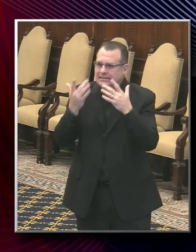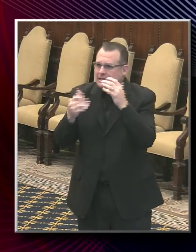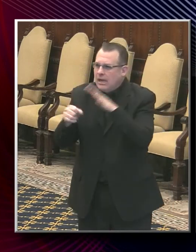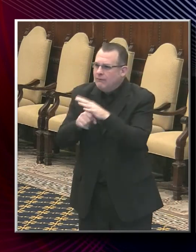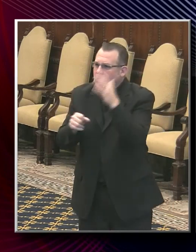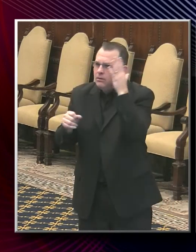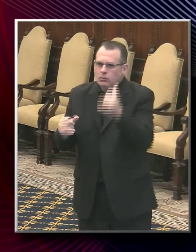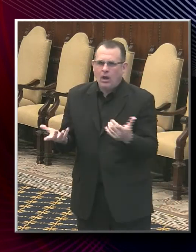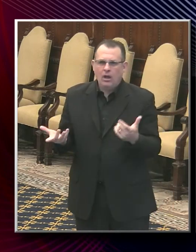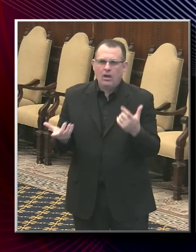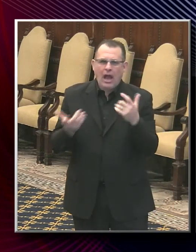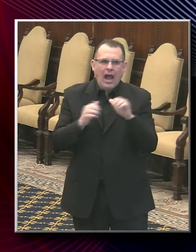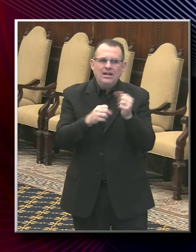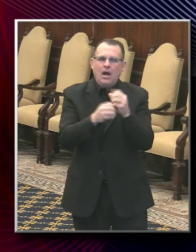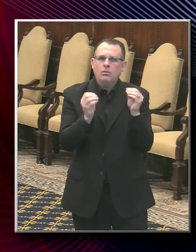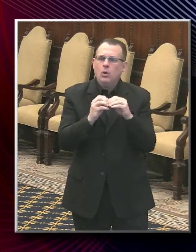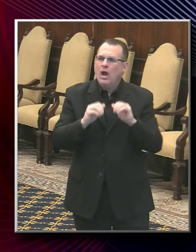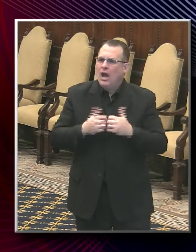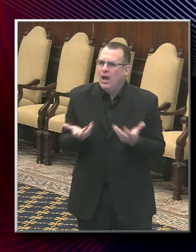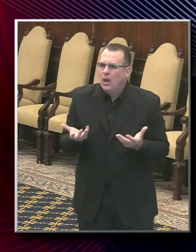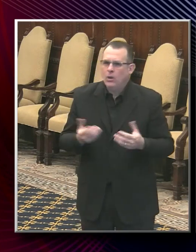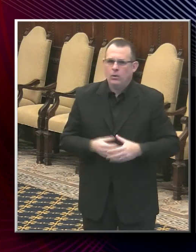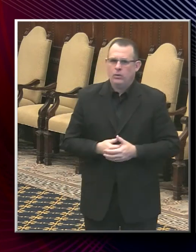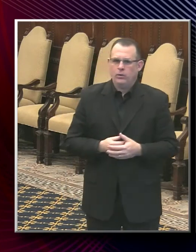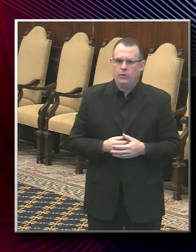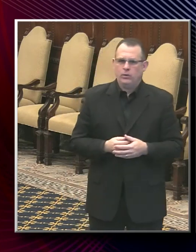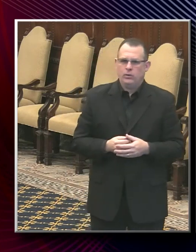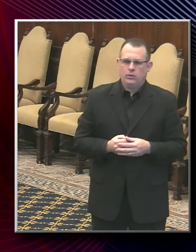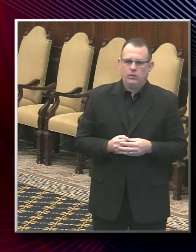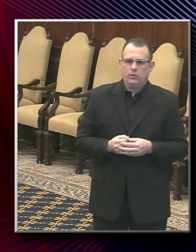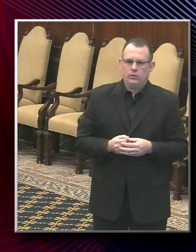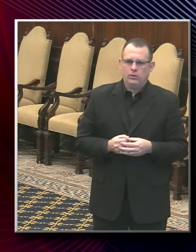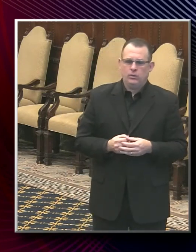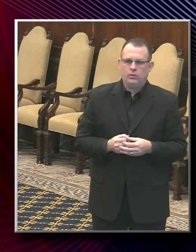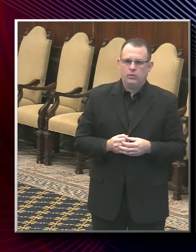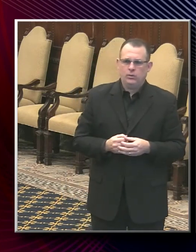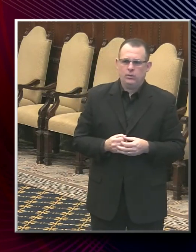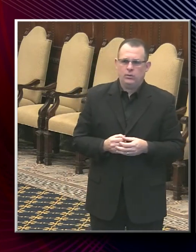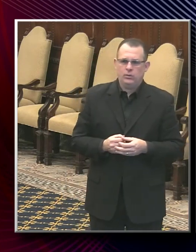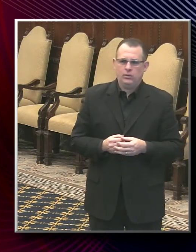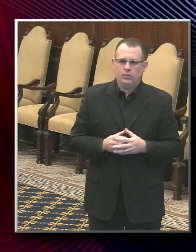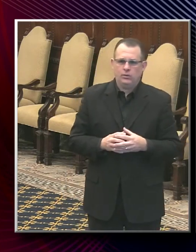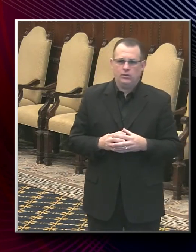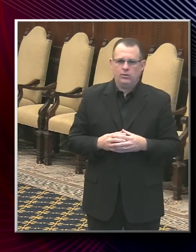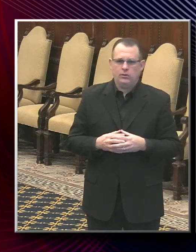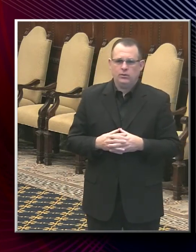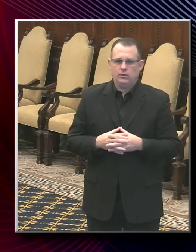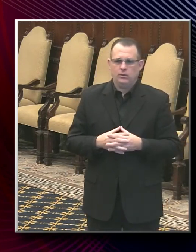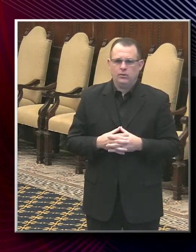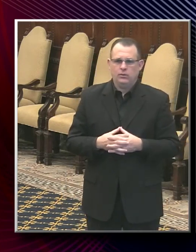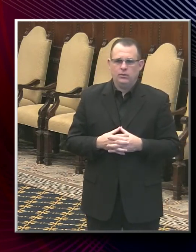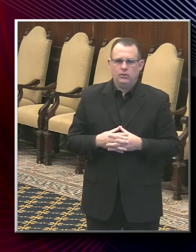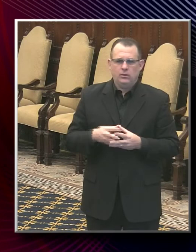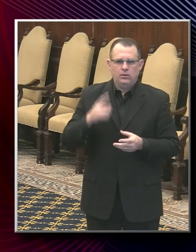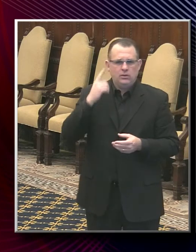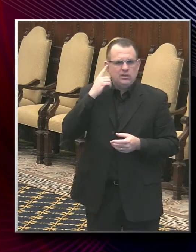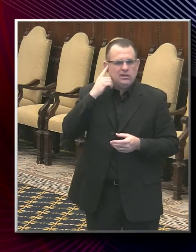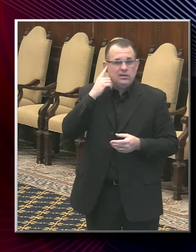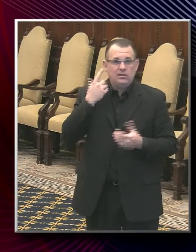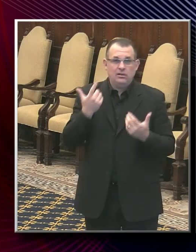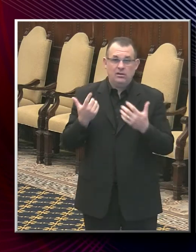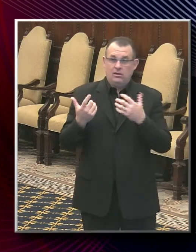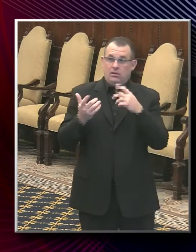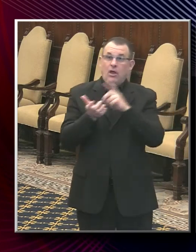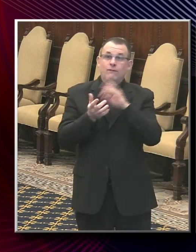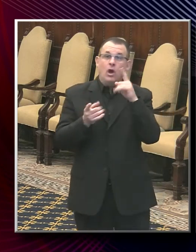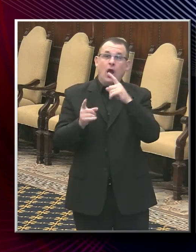it? So I got an idea. We have great journalists on the call today. I wish someone would try to find this out for me because I don't know the answer to it. There's a limited